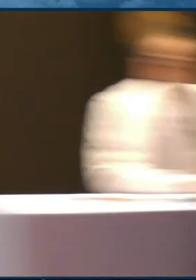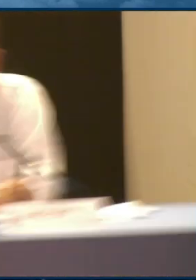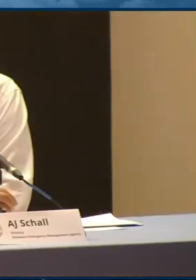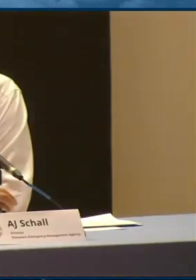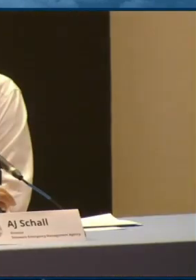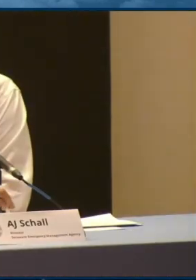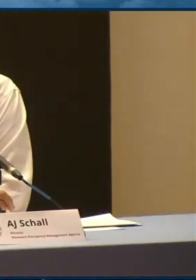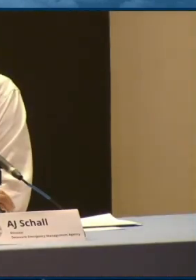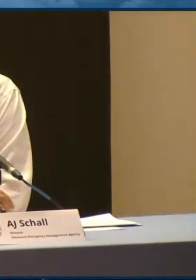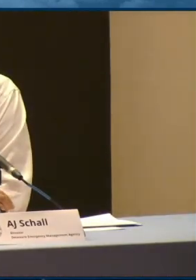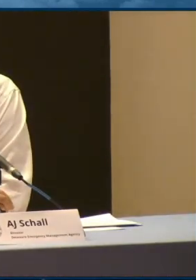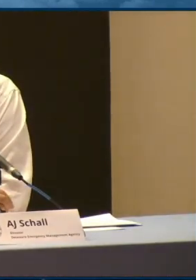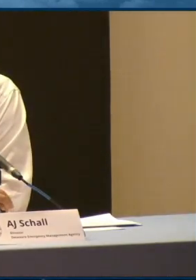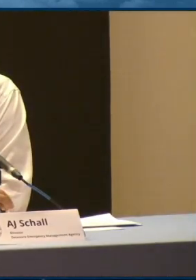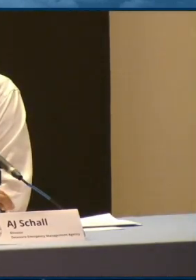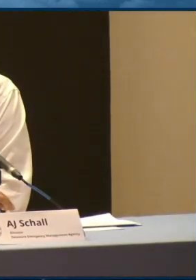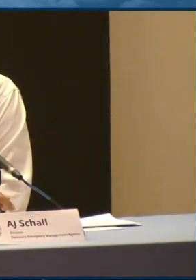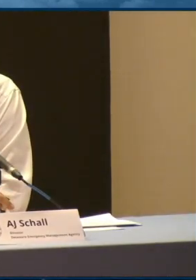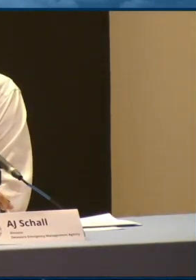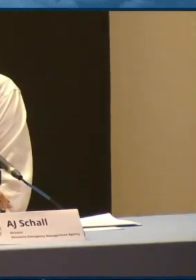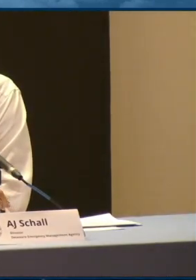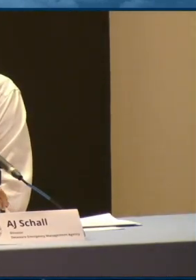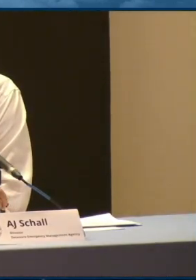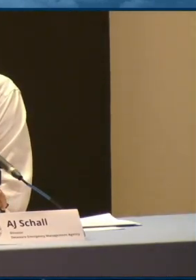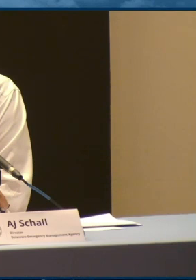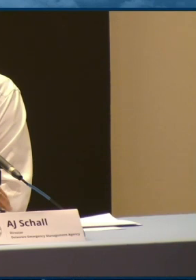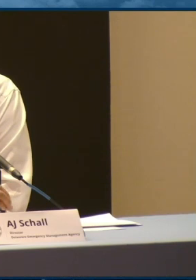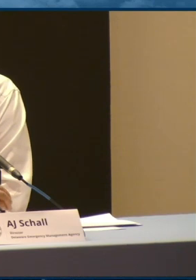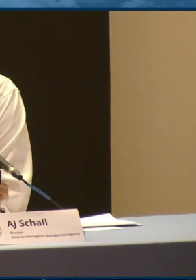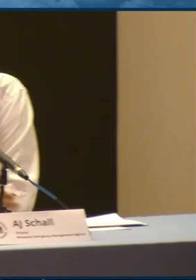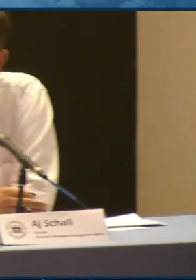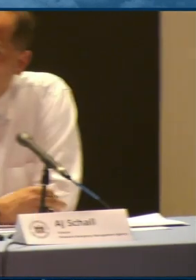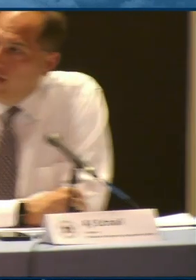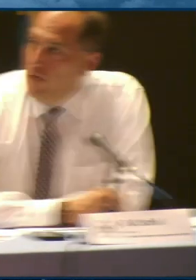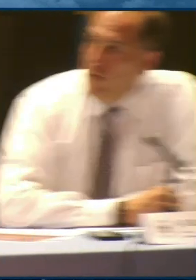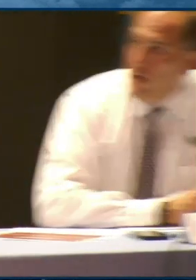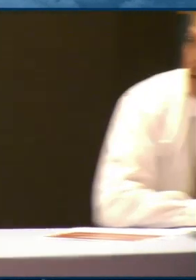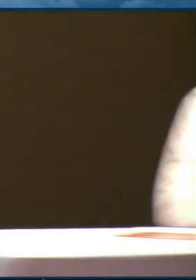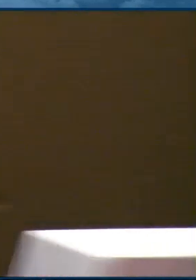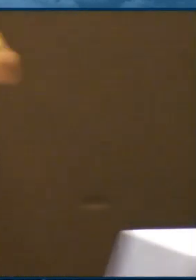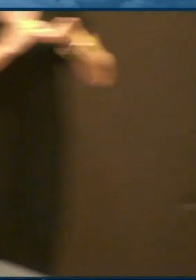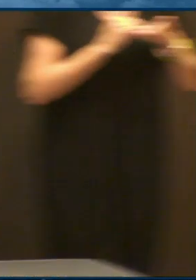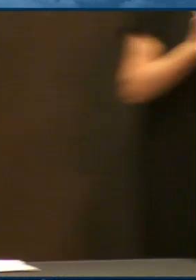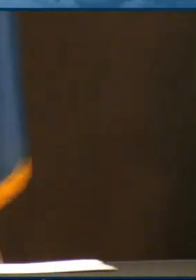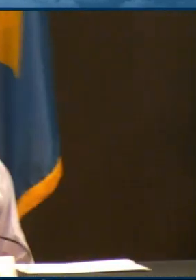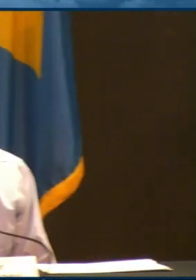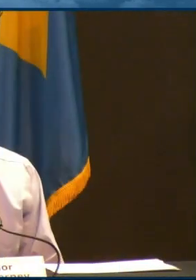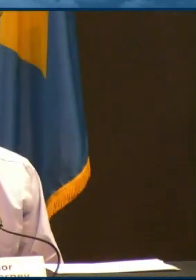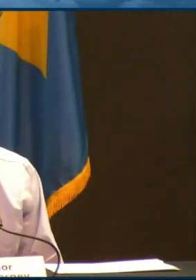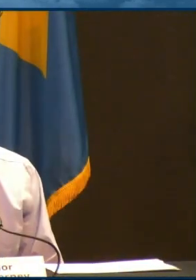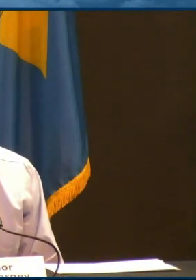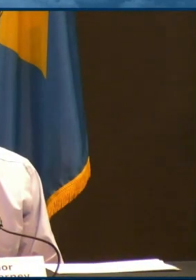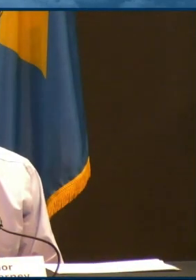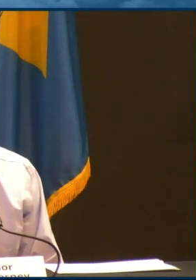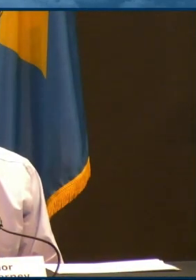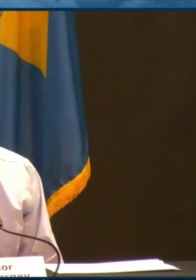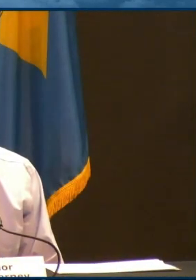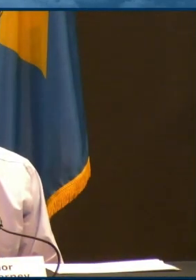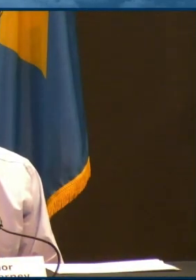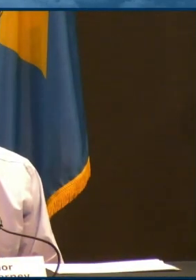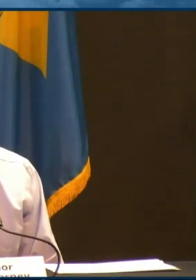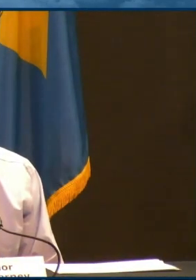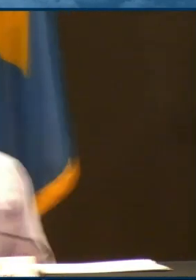from our healthcare partners is they are seeing a longer delay coming back into the orders they've had. So